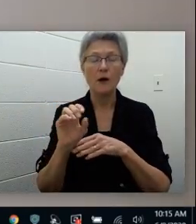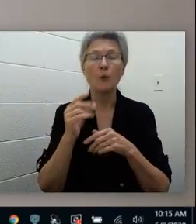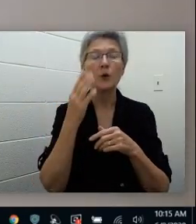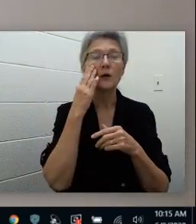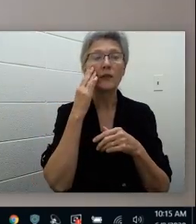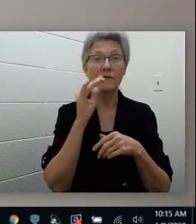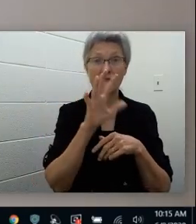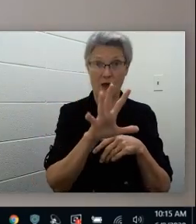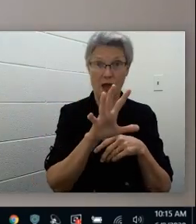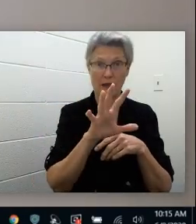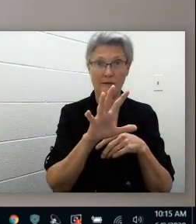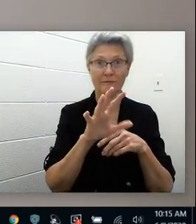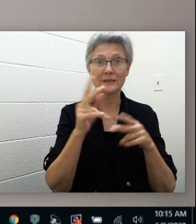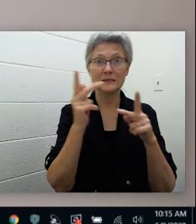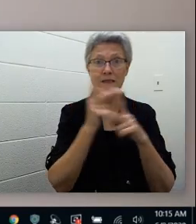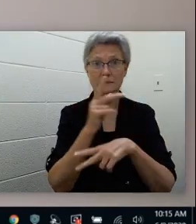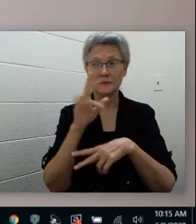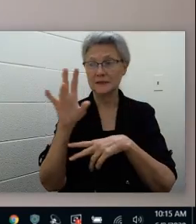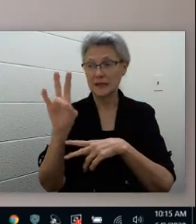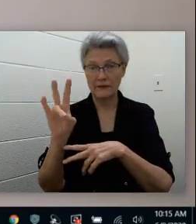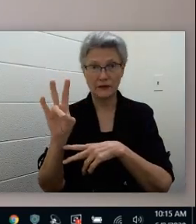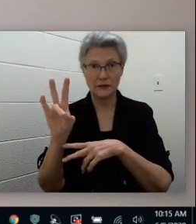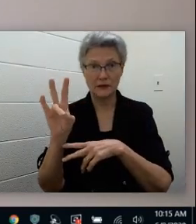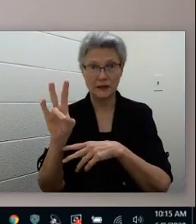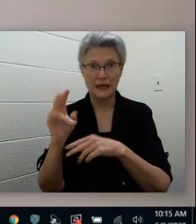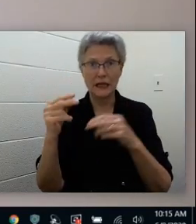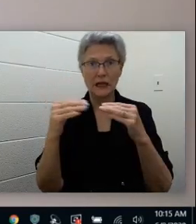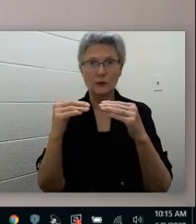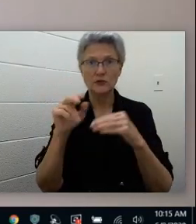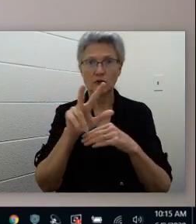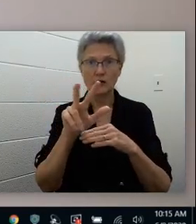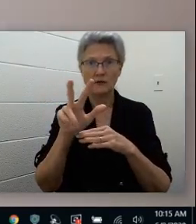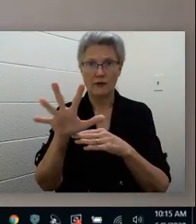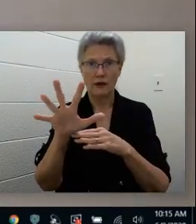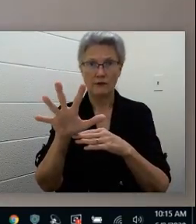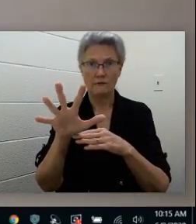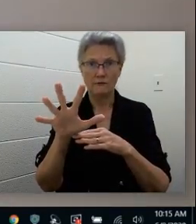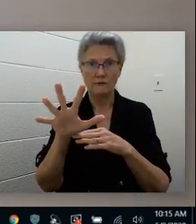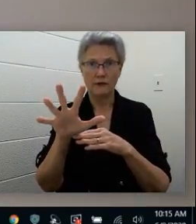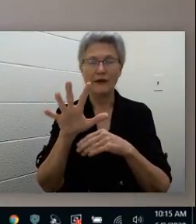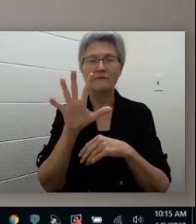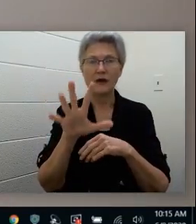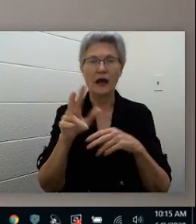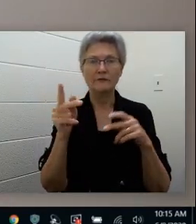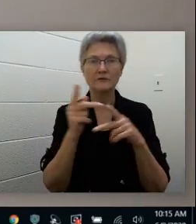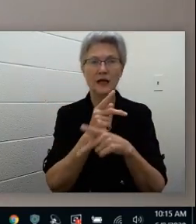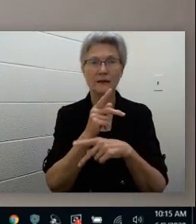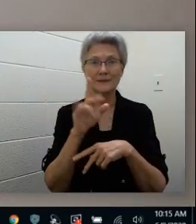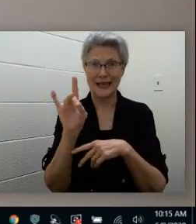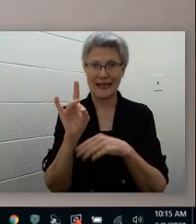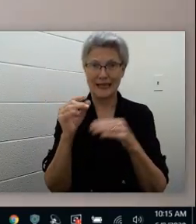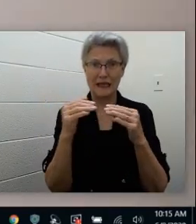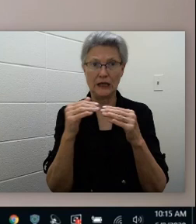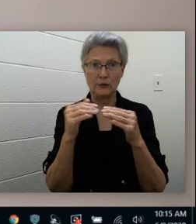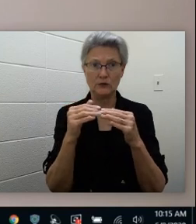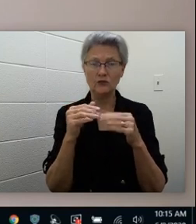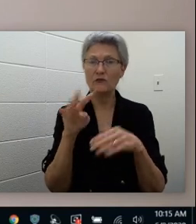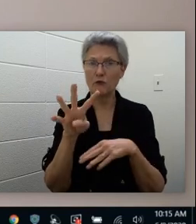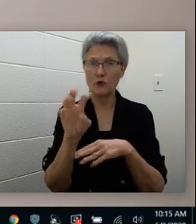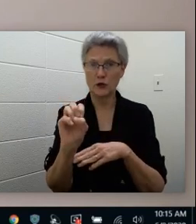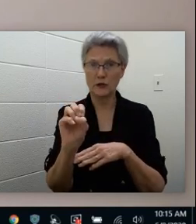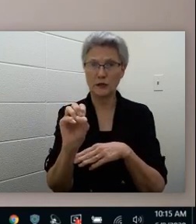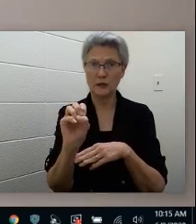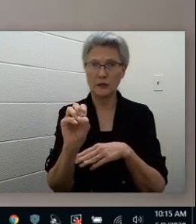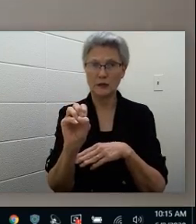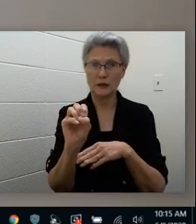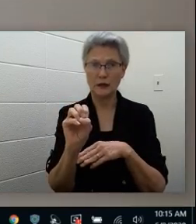that 5 times 7 is 35, and 5 times 8 is